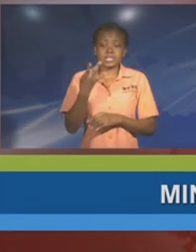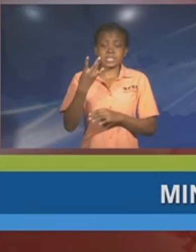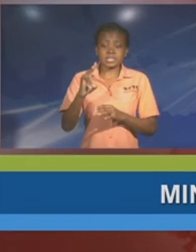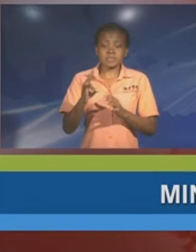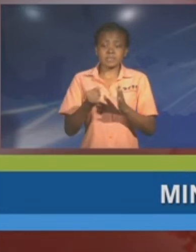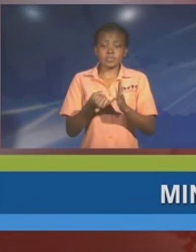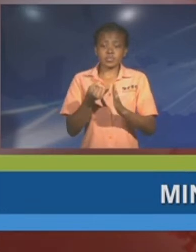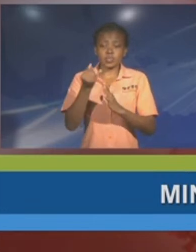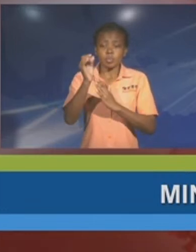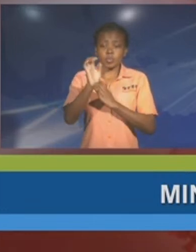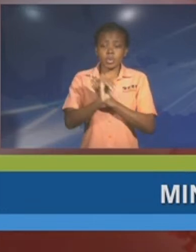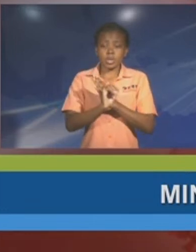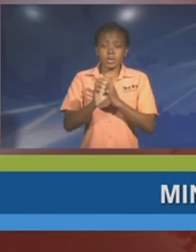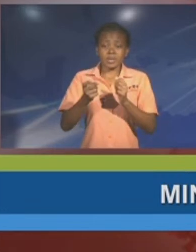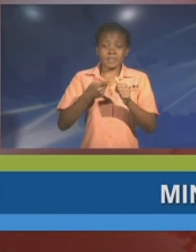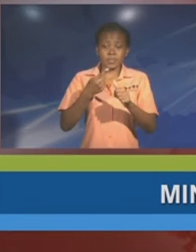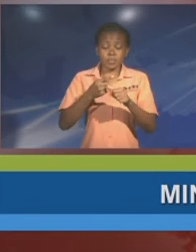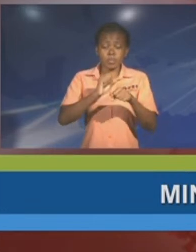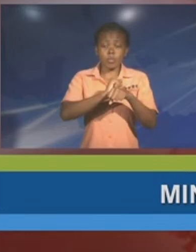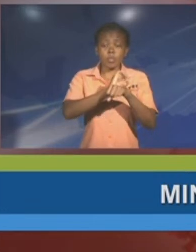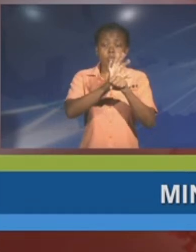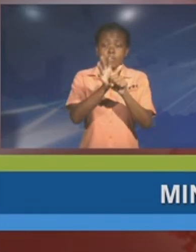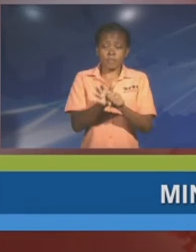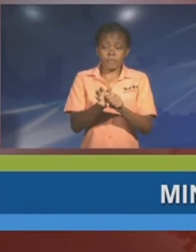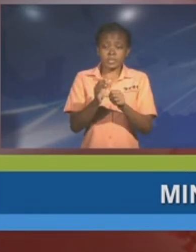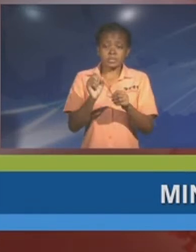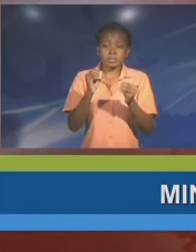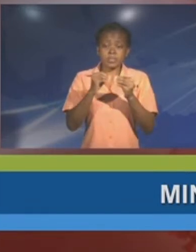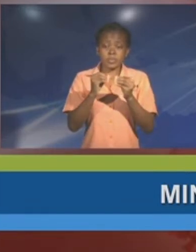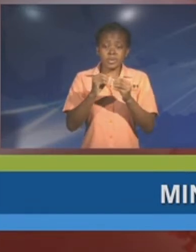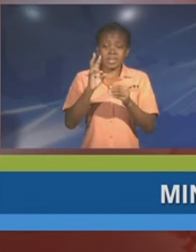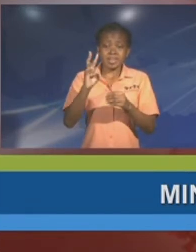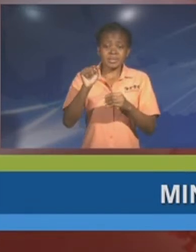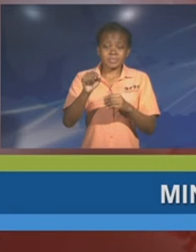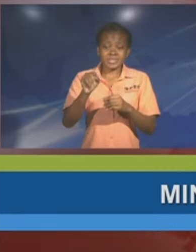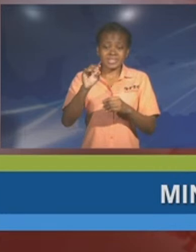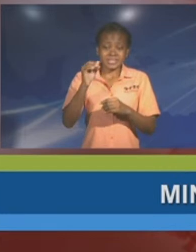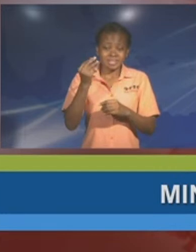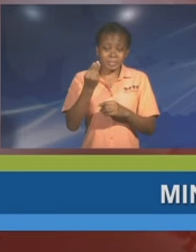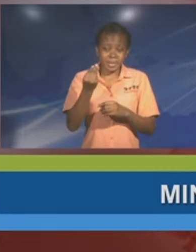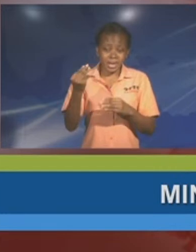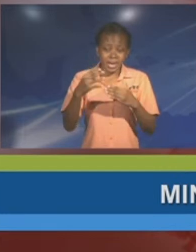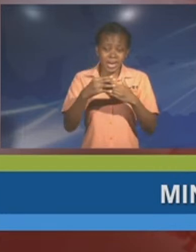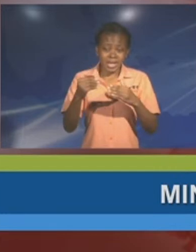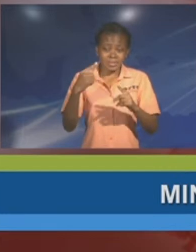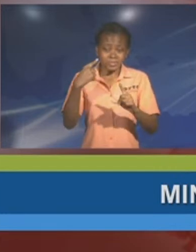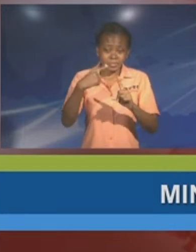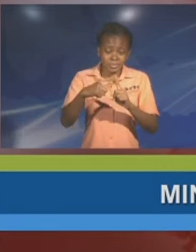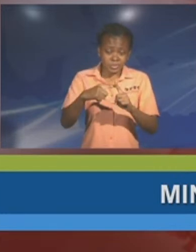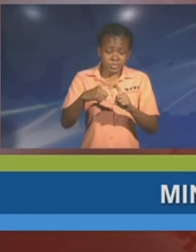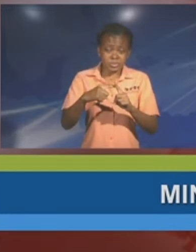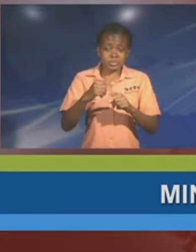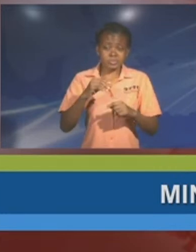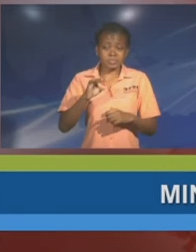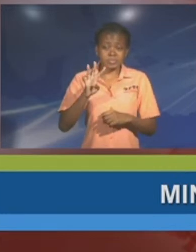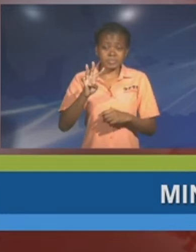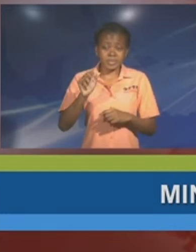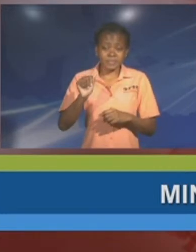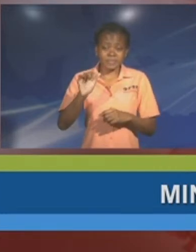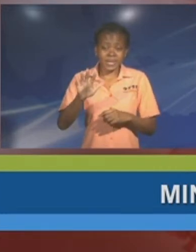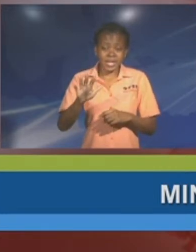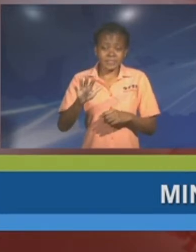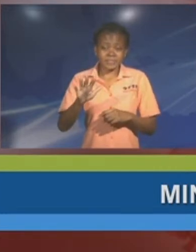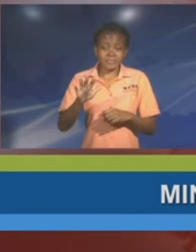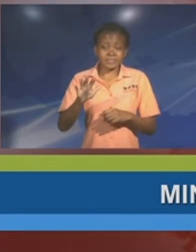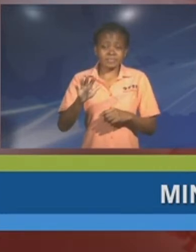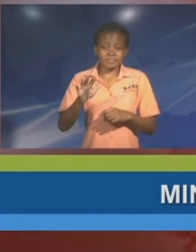with COVID-19, we see over 6.9 million cases detected. BA5 now remains which is